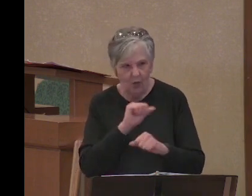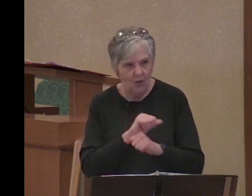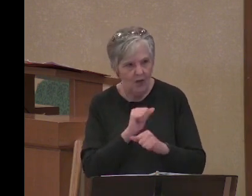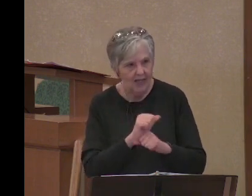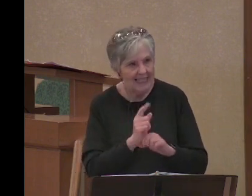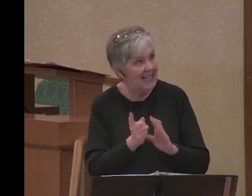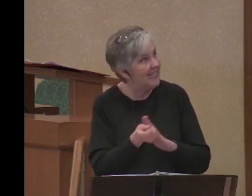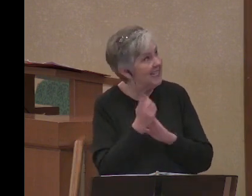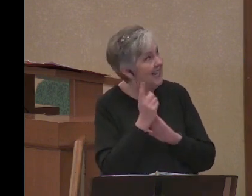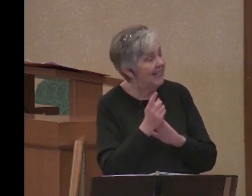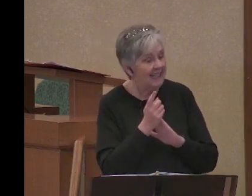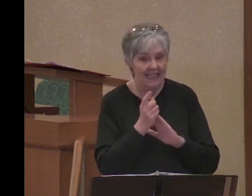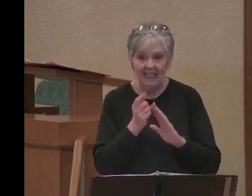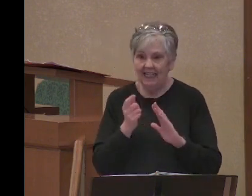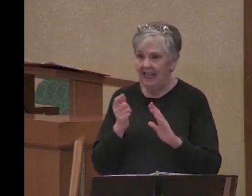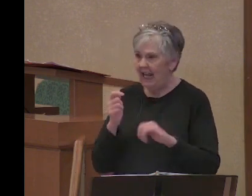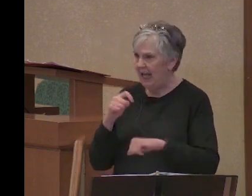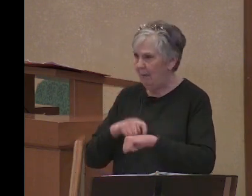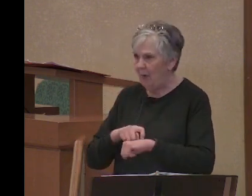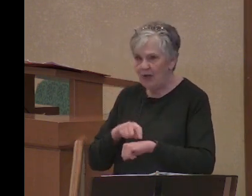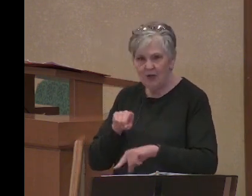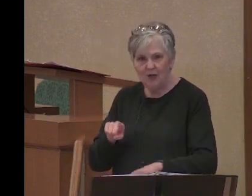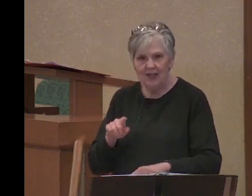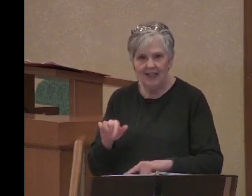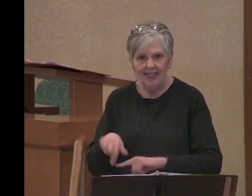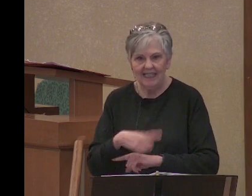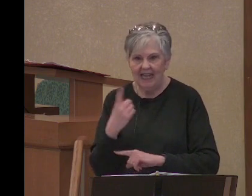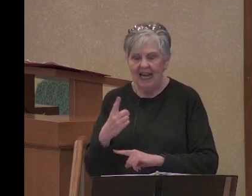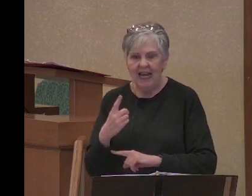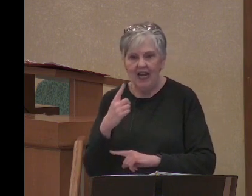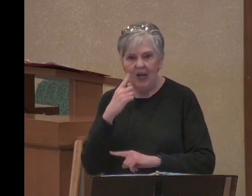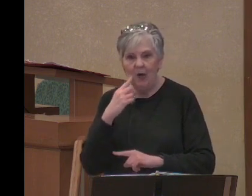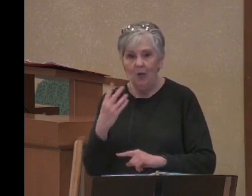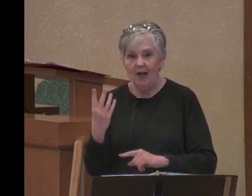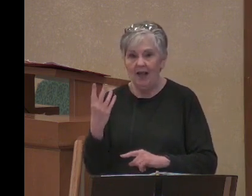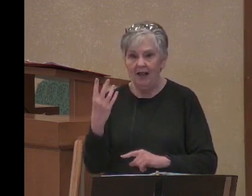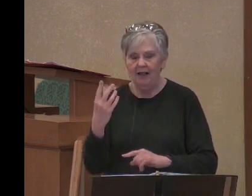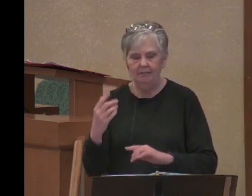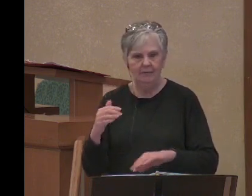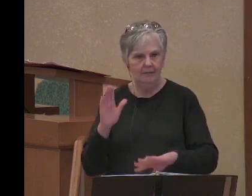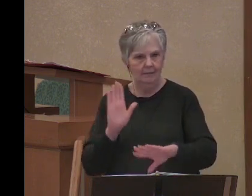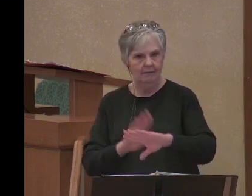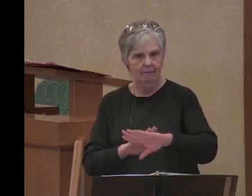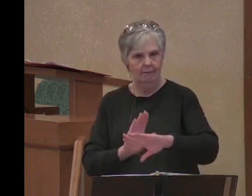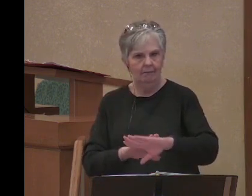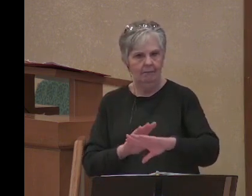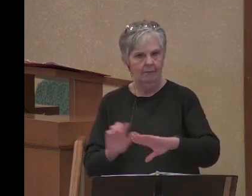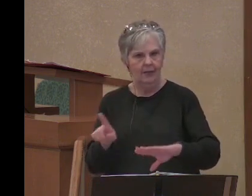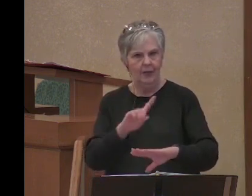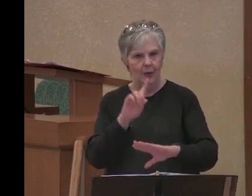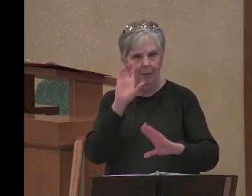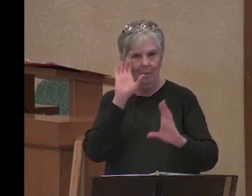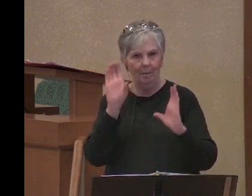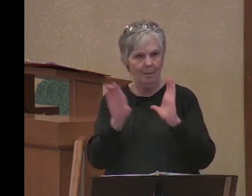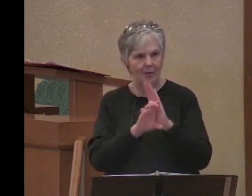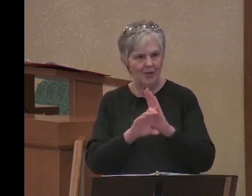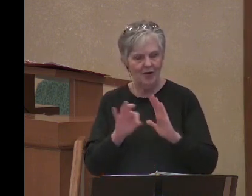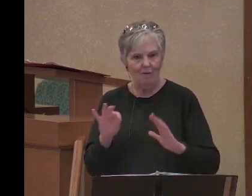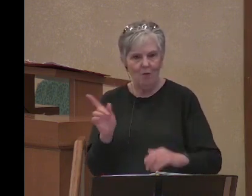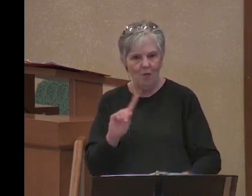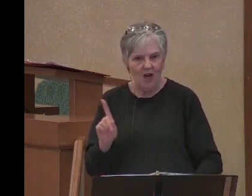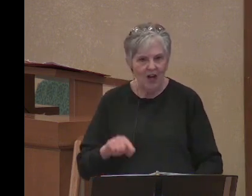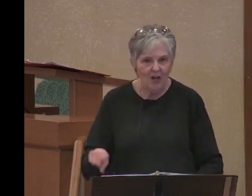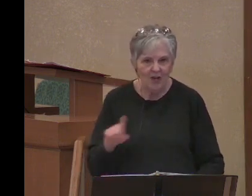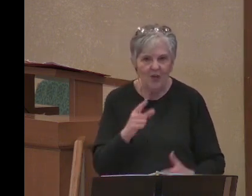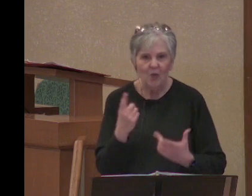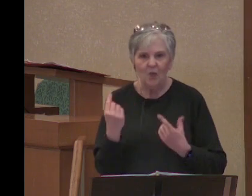at a random point in the day, you'll get an alert and you have 2 minutes to post the picture of where you are and what you are